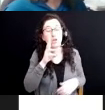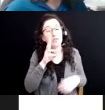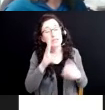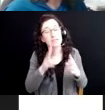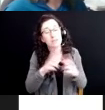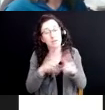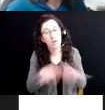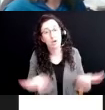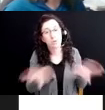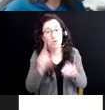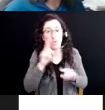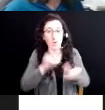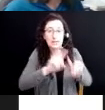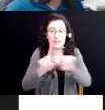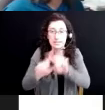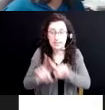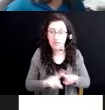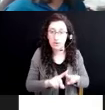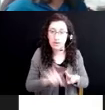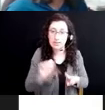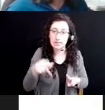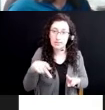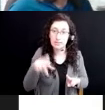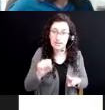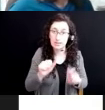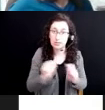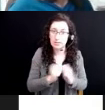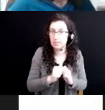species in different ways.